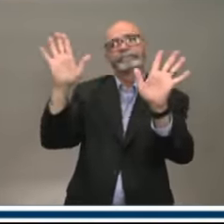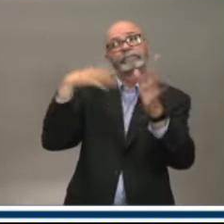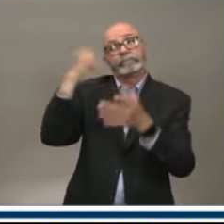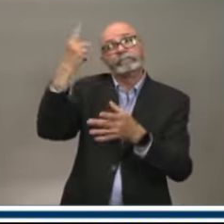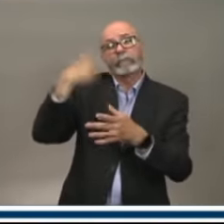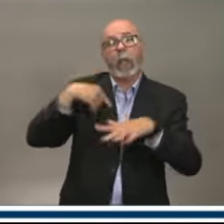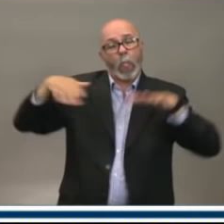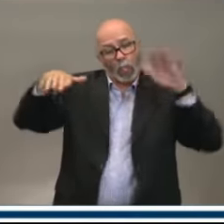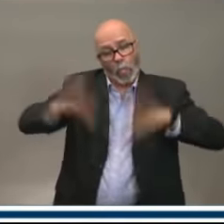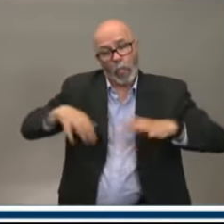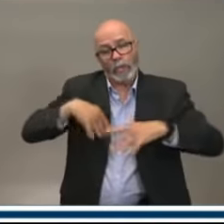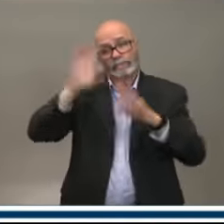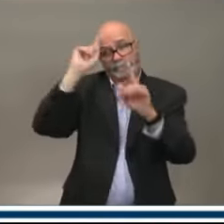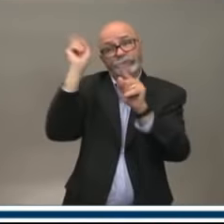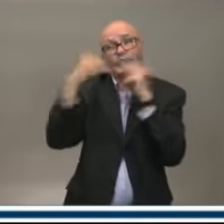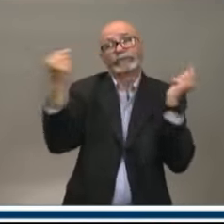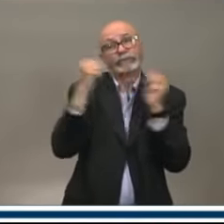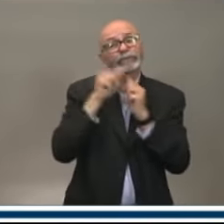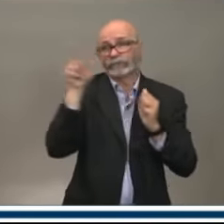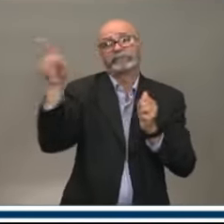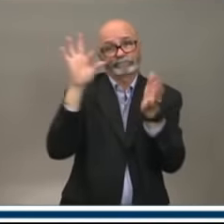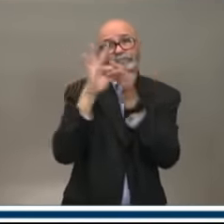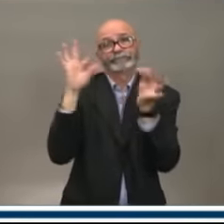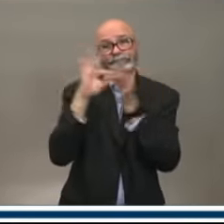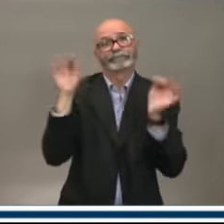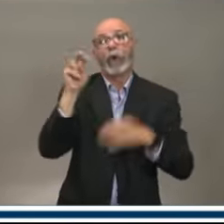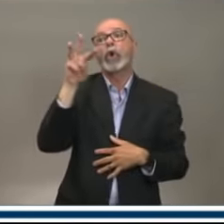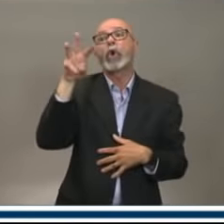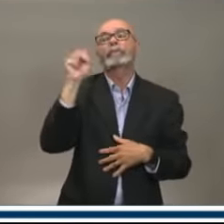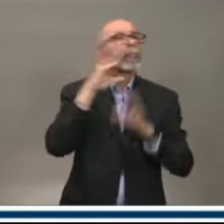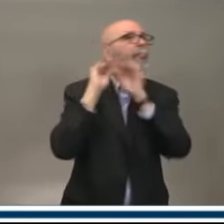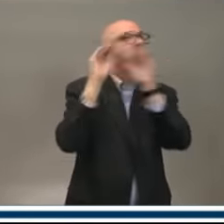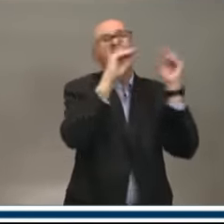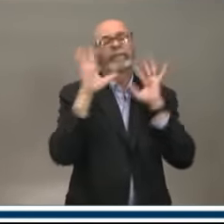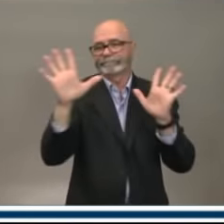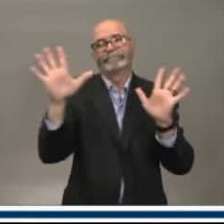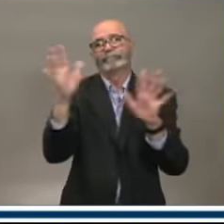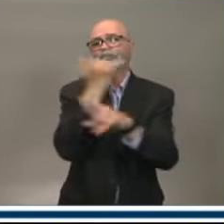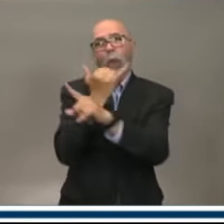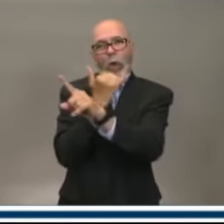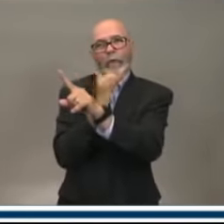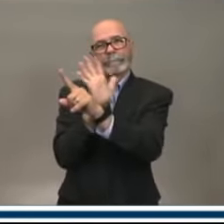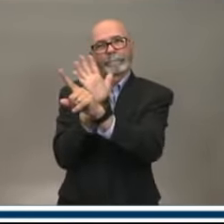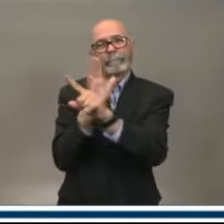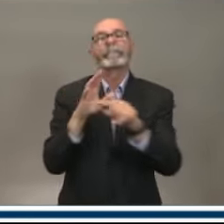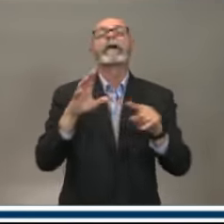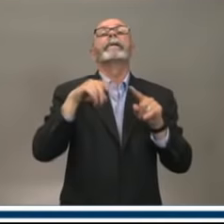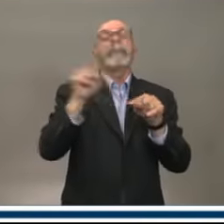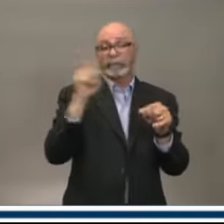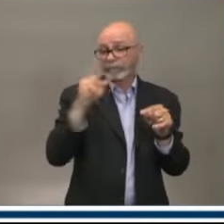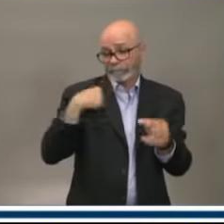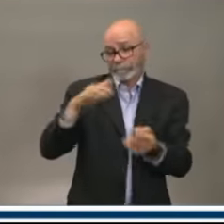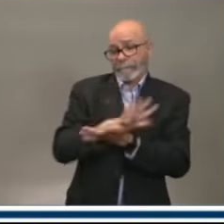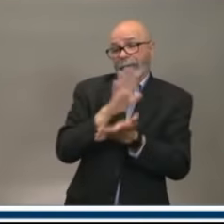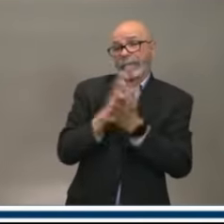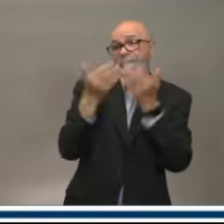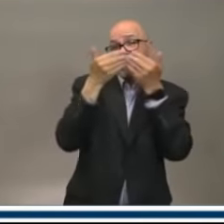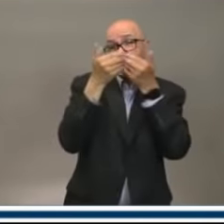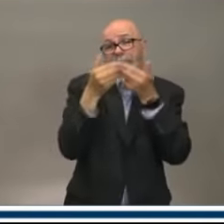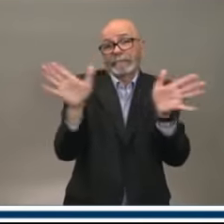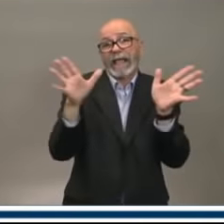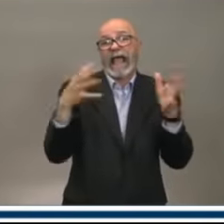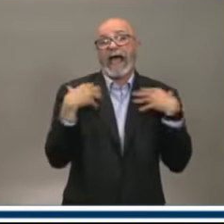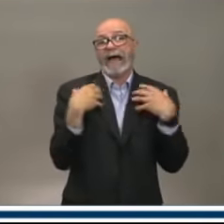I followed the news as well. This document was put together by Public Health. It was that it was